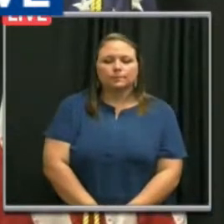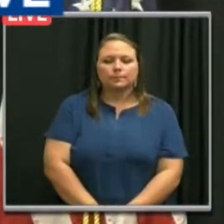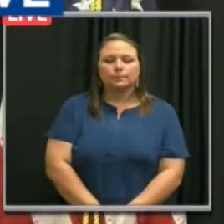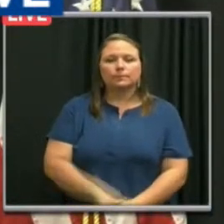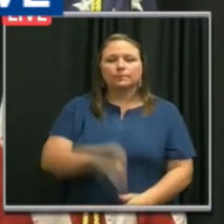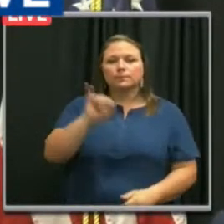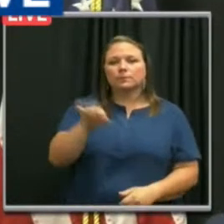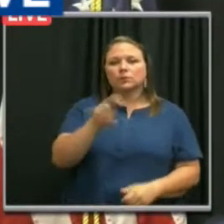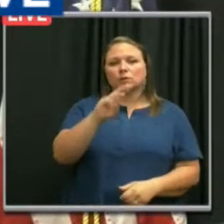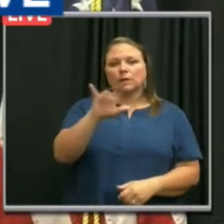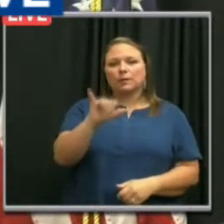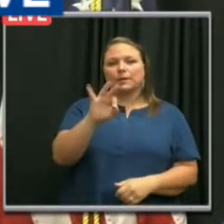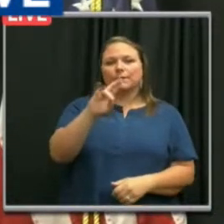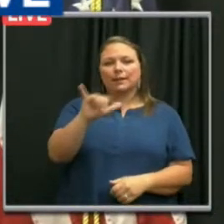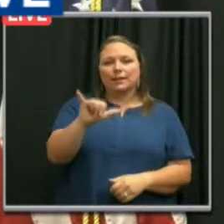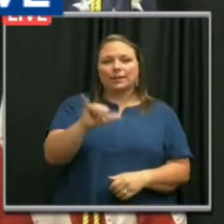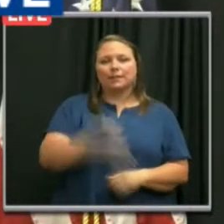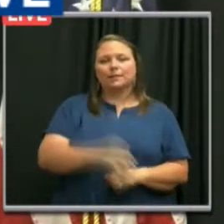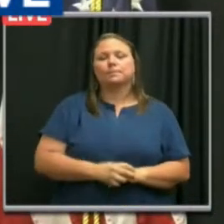Jeremy Finley at WSMV.